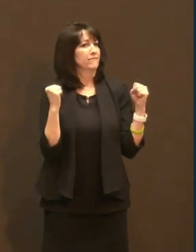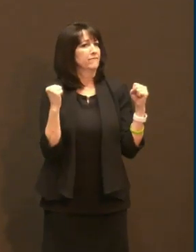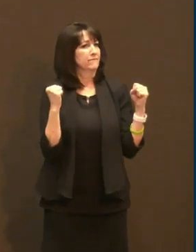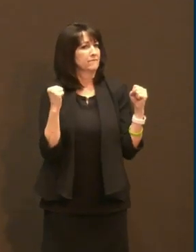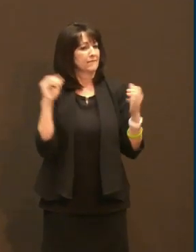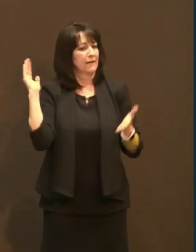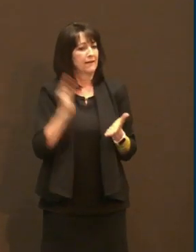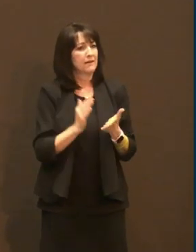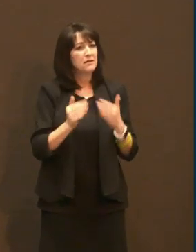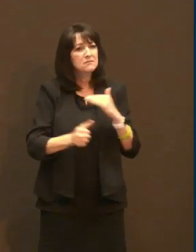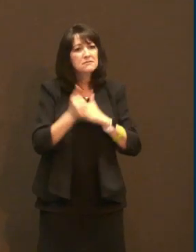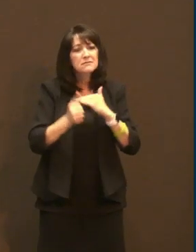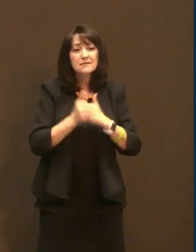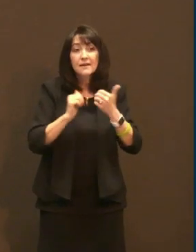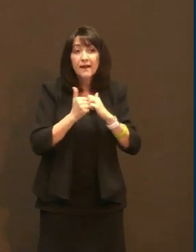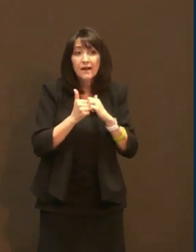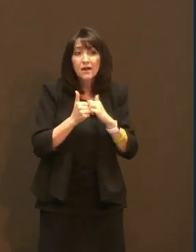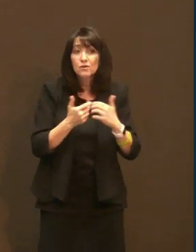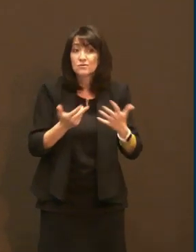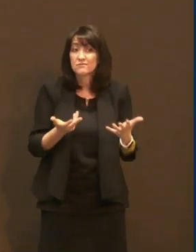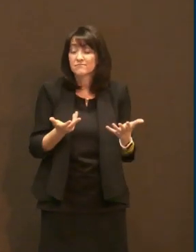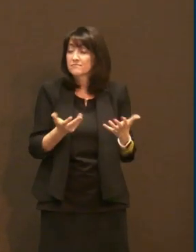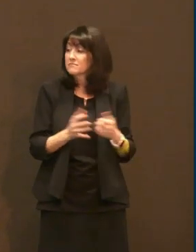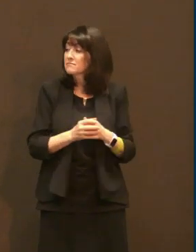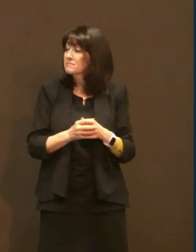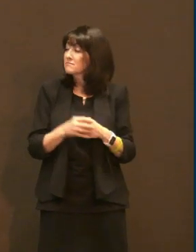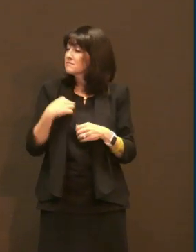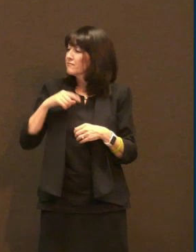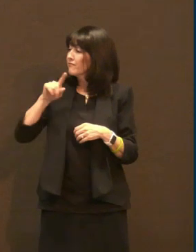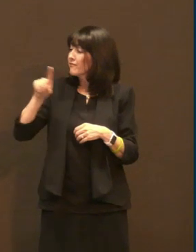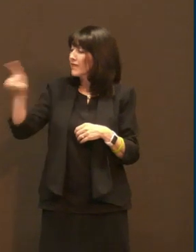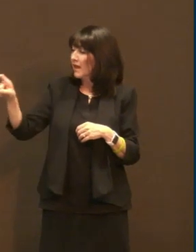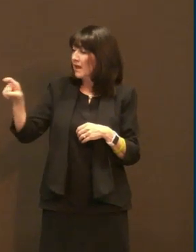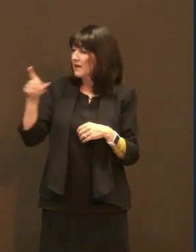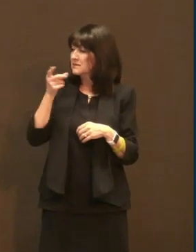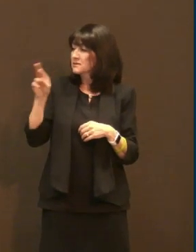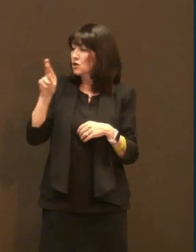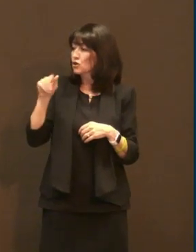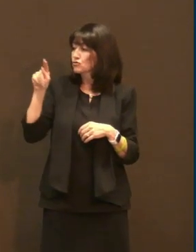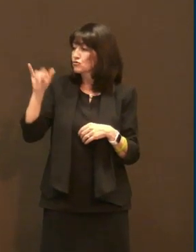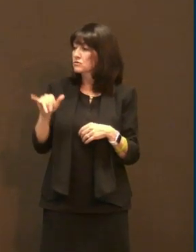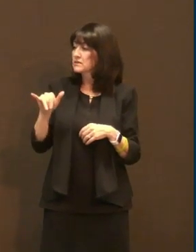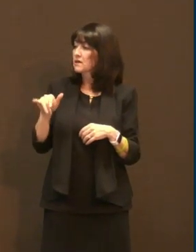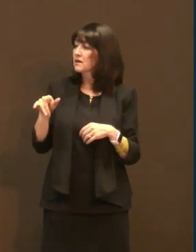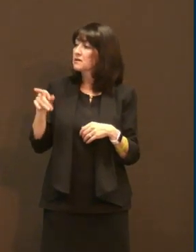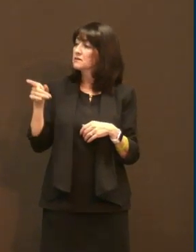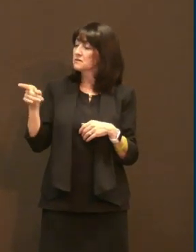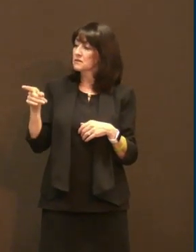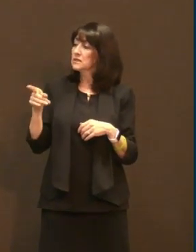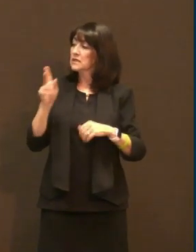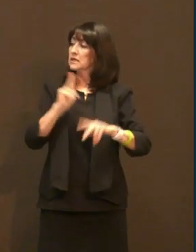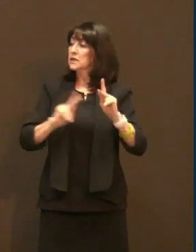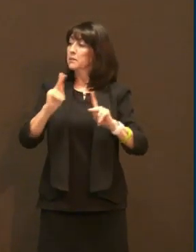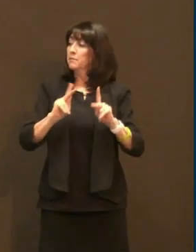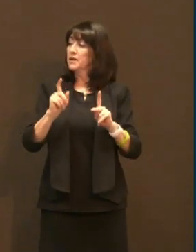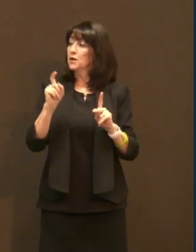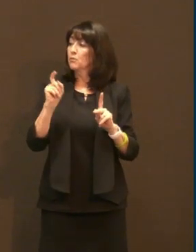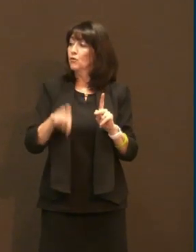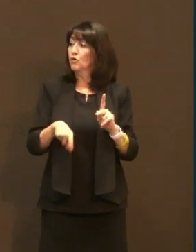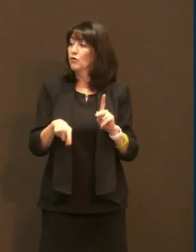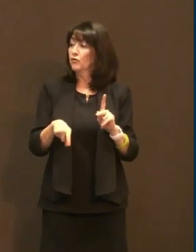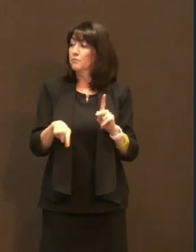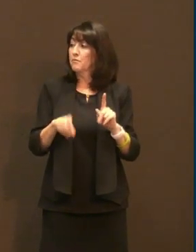be. Dr. Rattay, just on the need to social distance and the concern from a public health perspective. Yeah, I